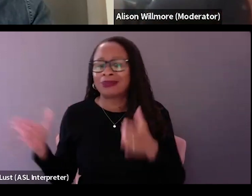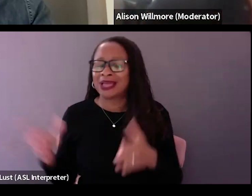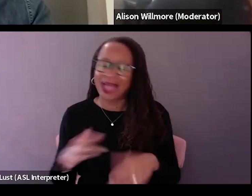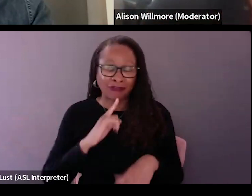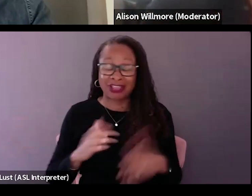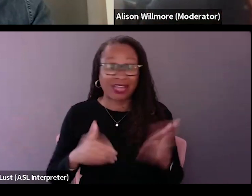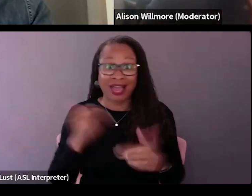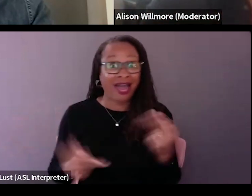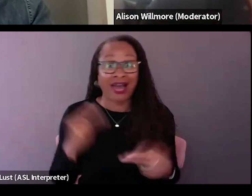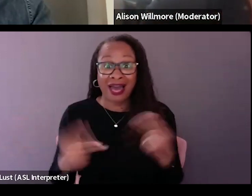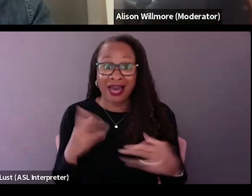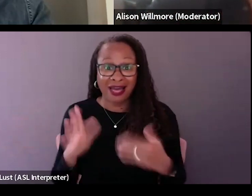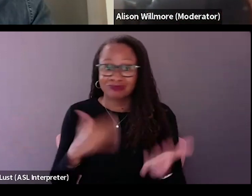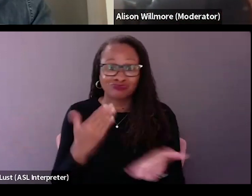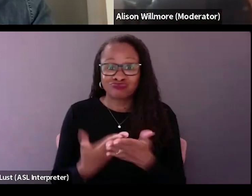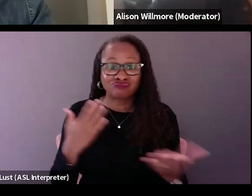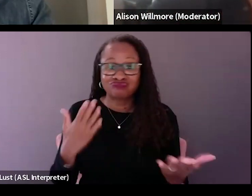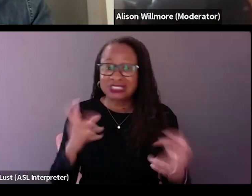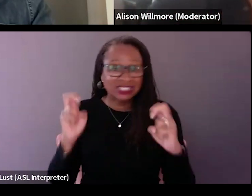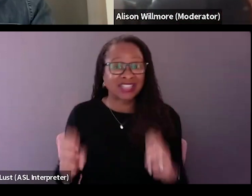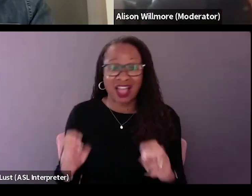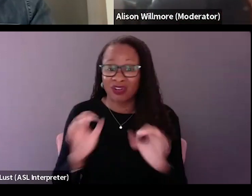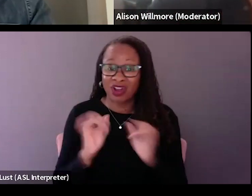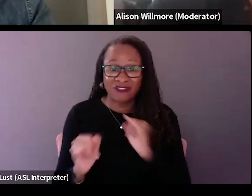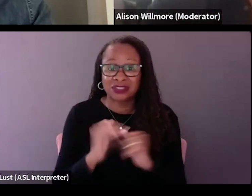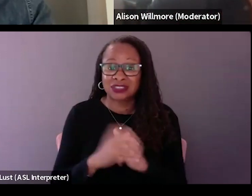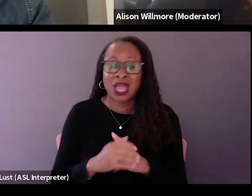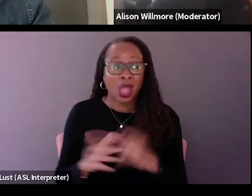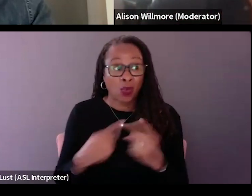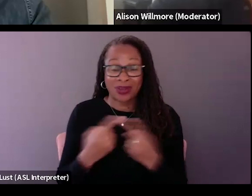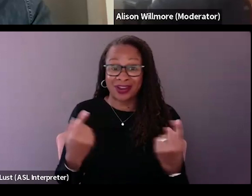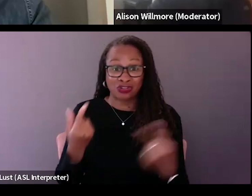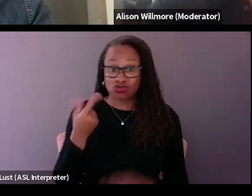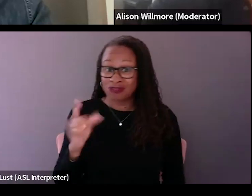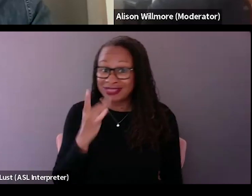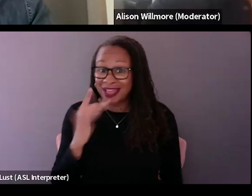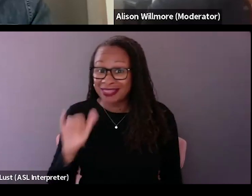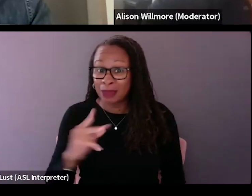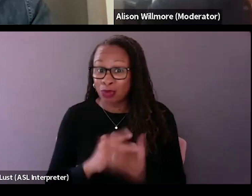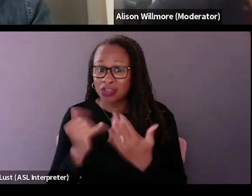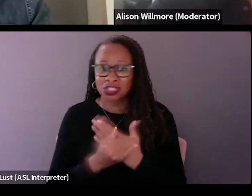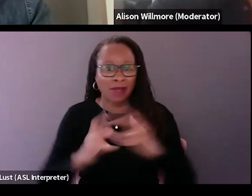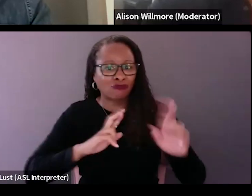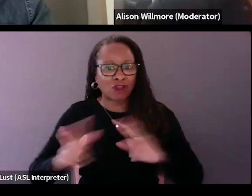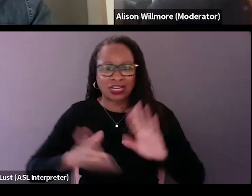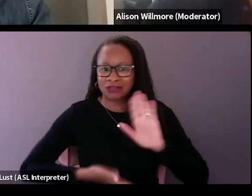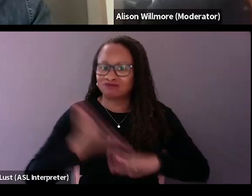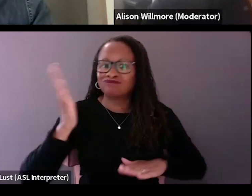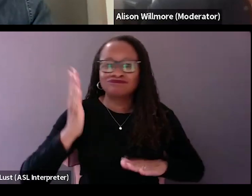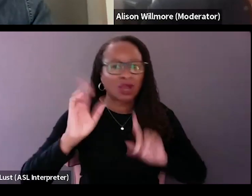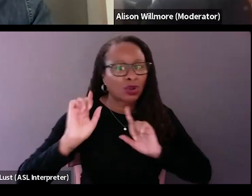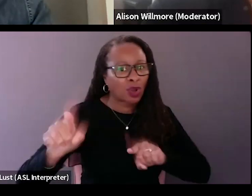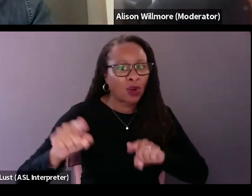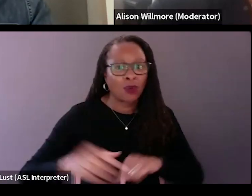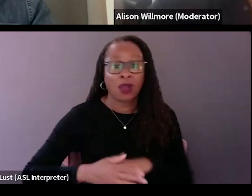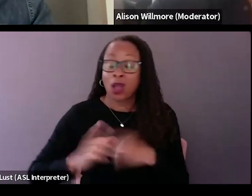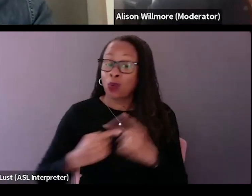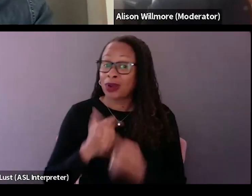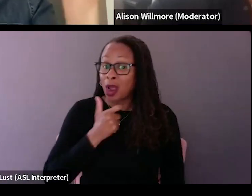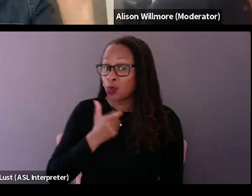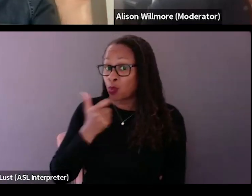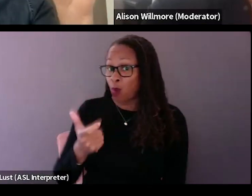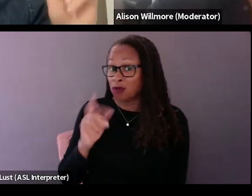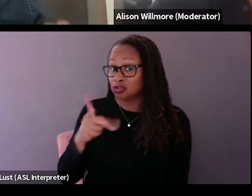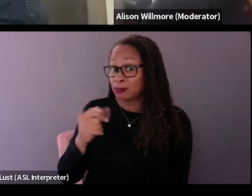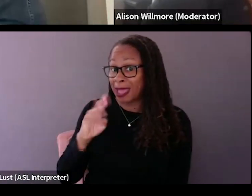once an idea is hatched. And so actually when I watch Pamela back, like that